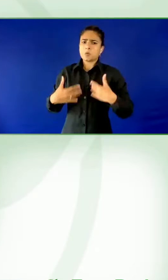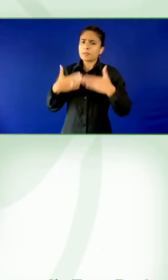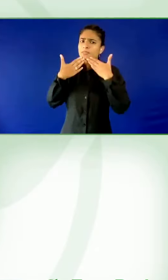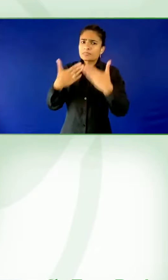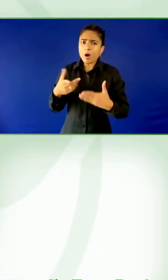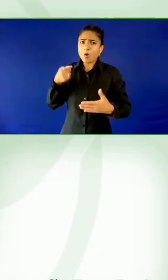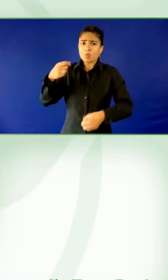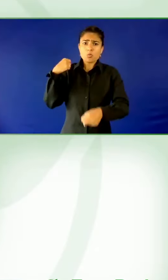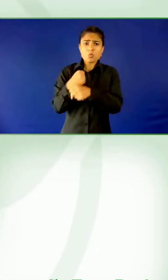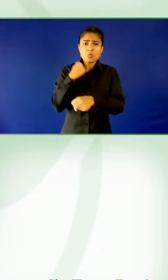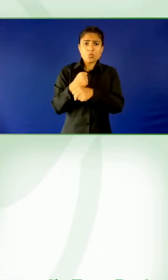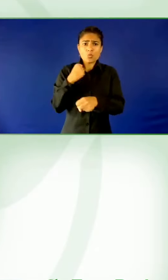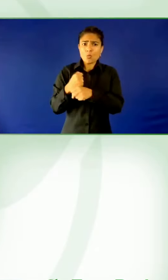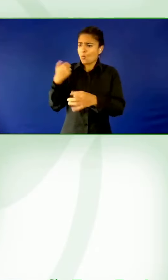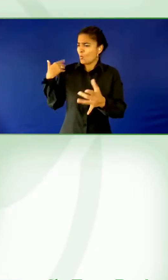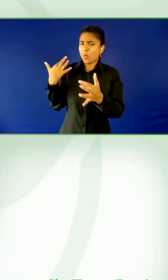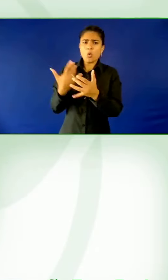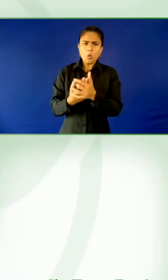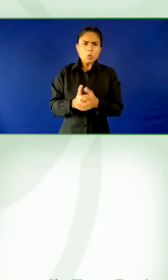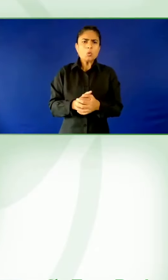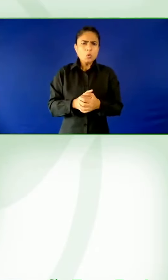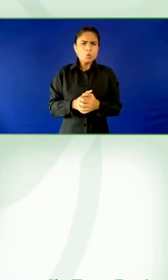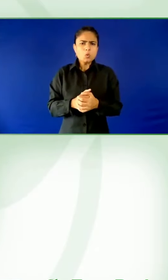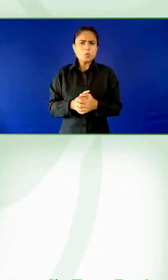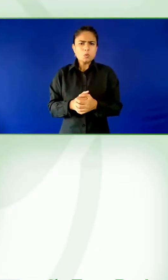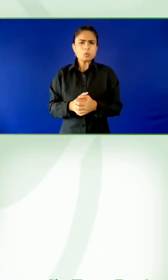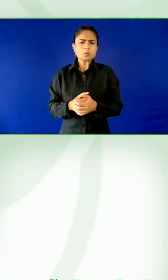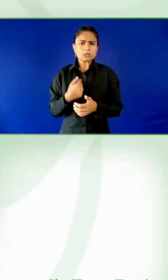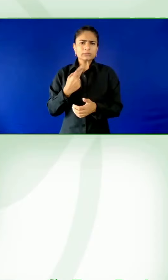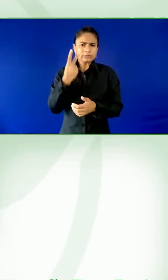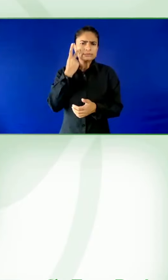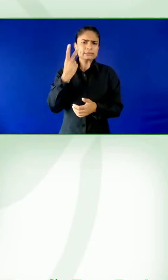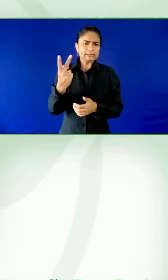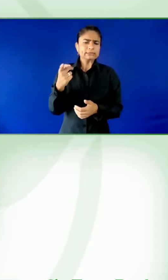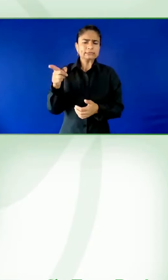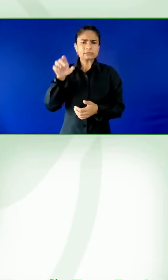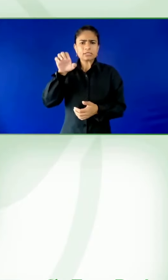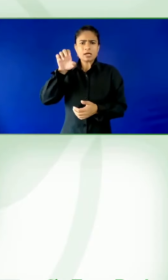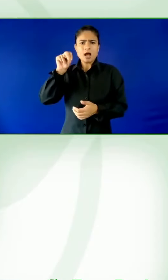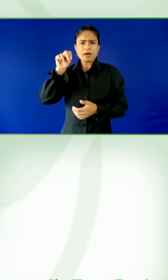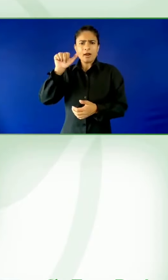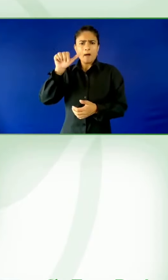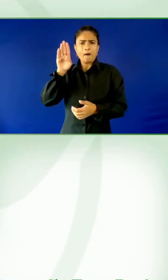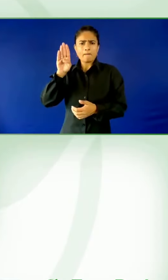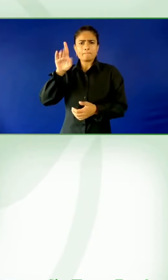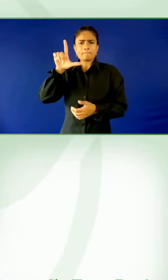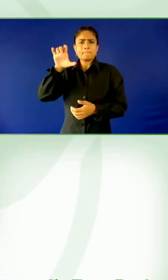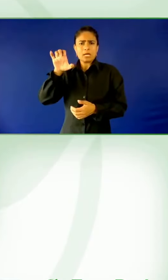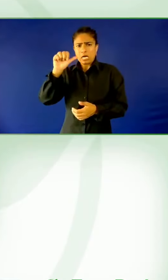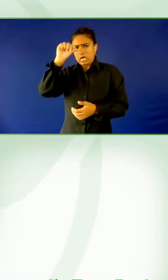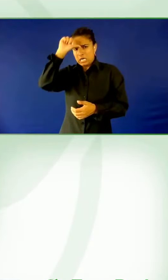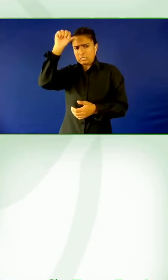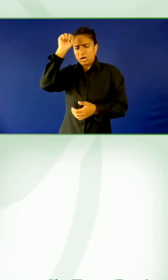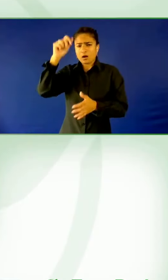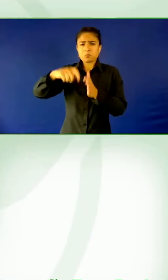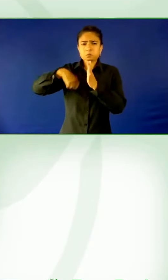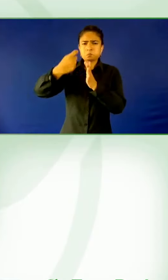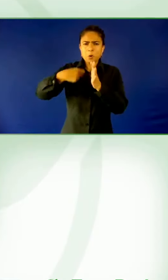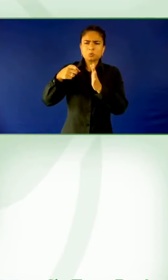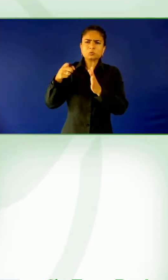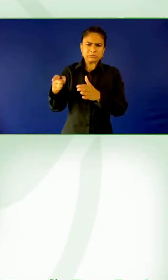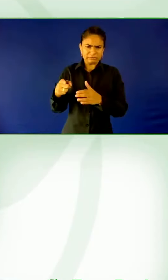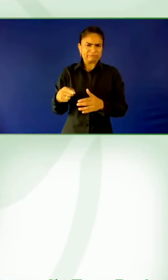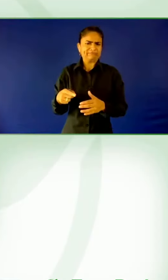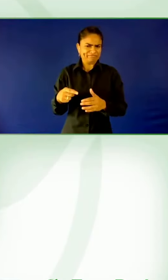future. And I said that you were last but not least, and I made a mistake because we have an amazing human being online. Takumu